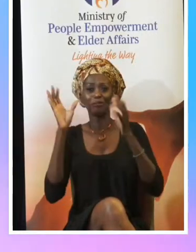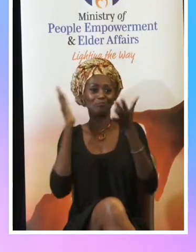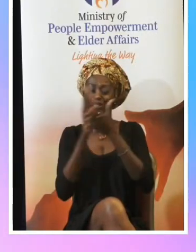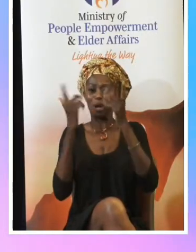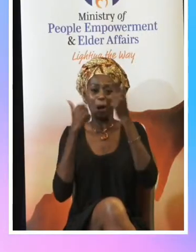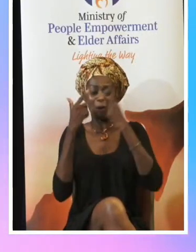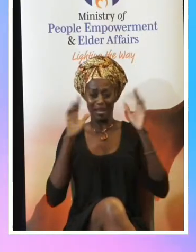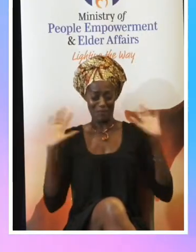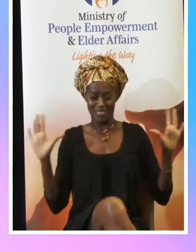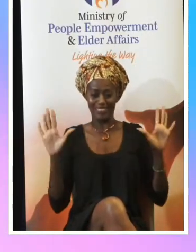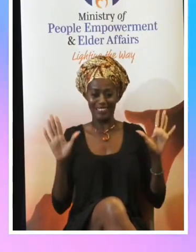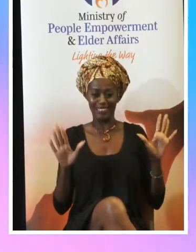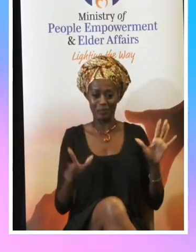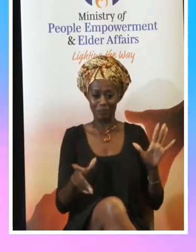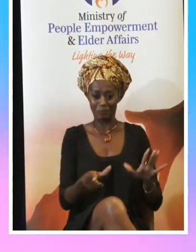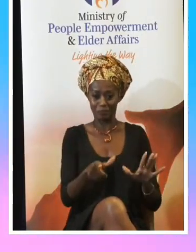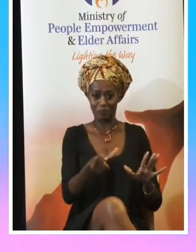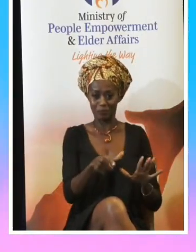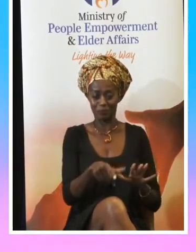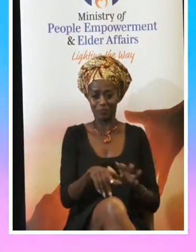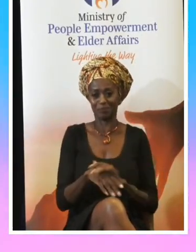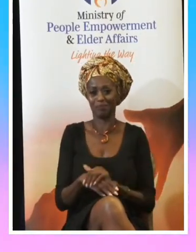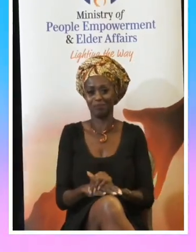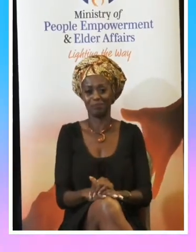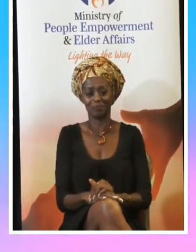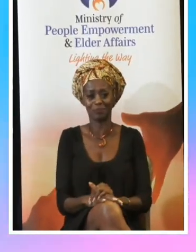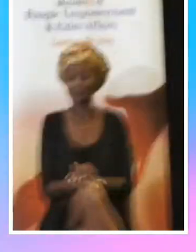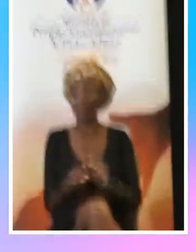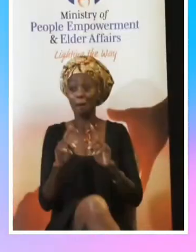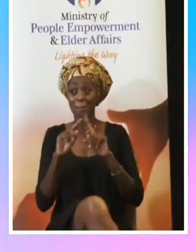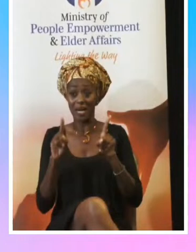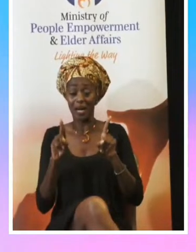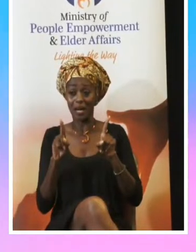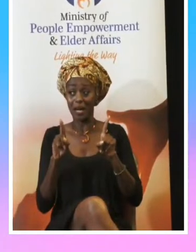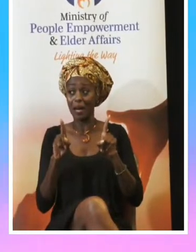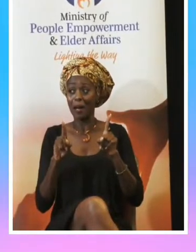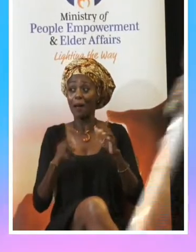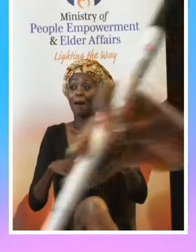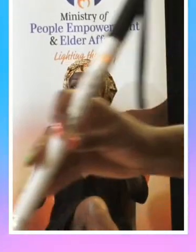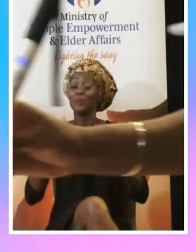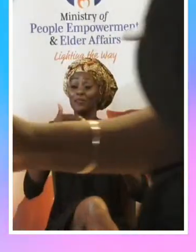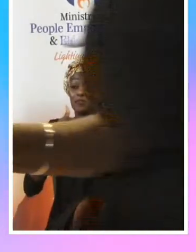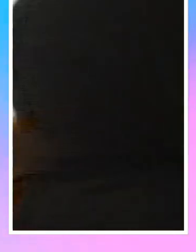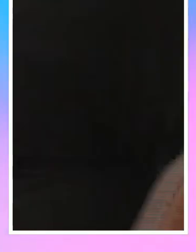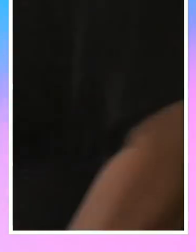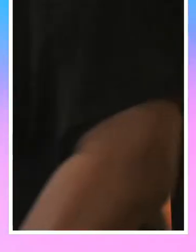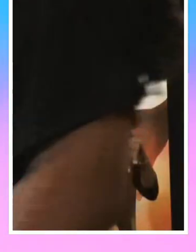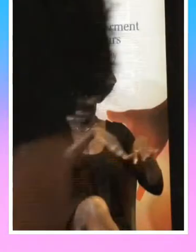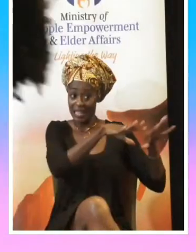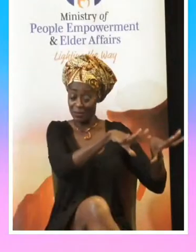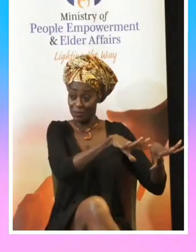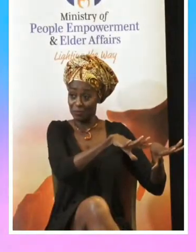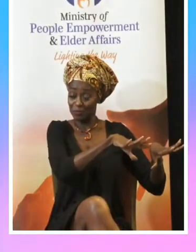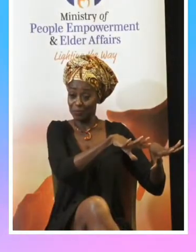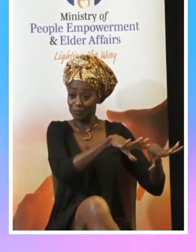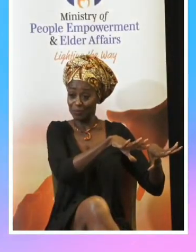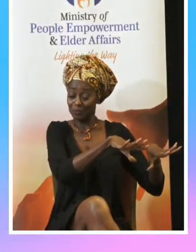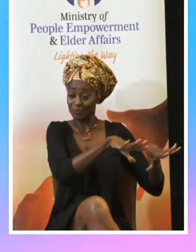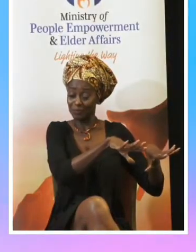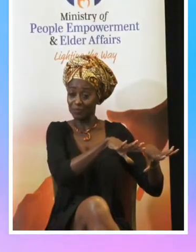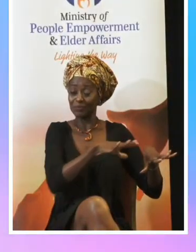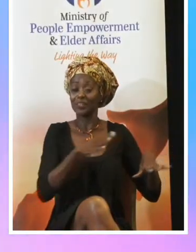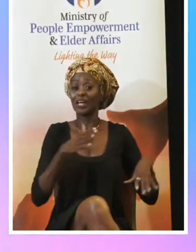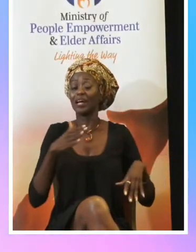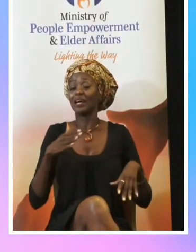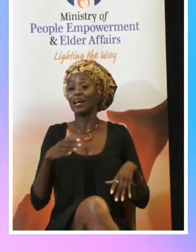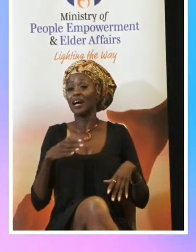No, but I have to say before I leave this microphone, and it is perhaps a perfect response